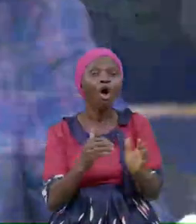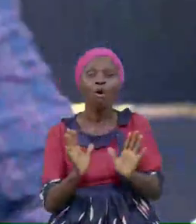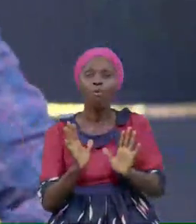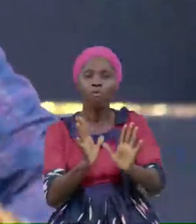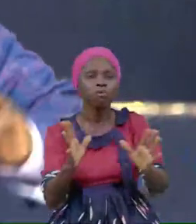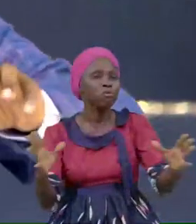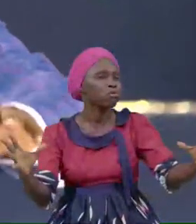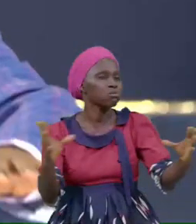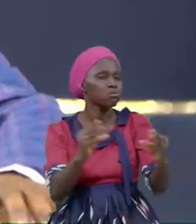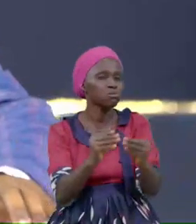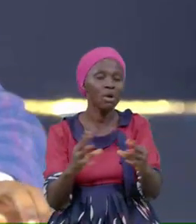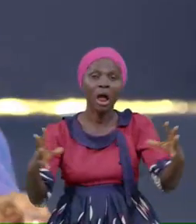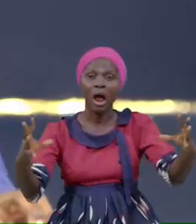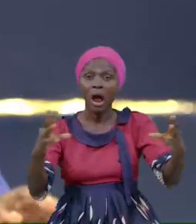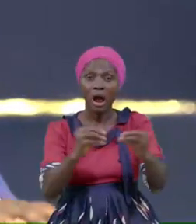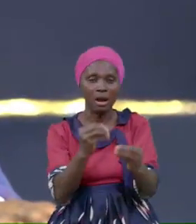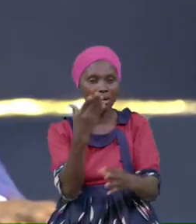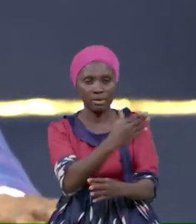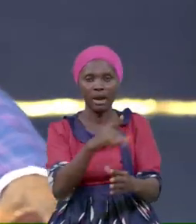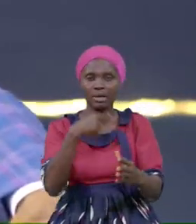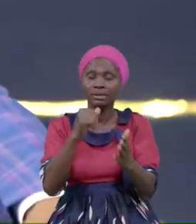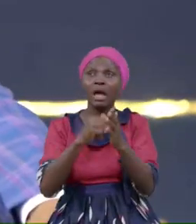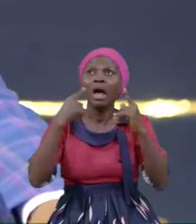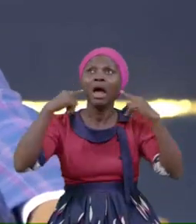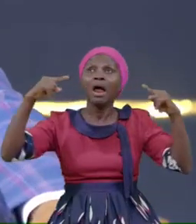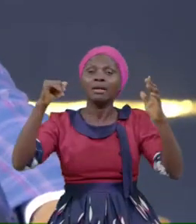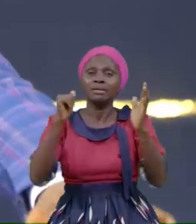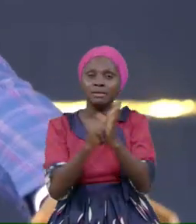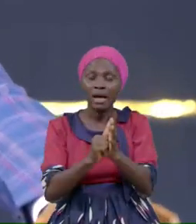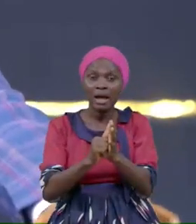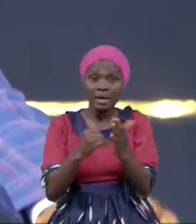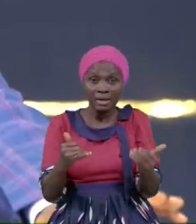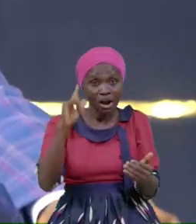government is going to give you free education.